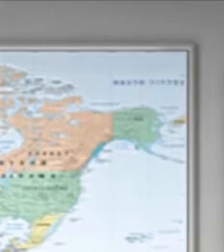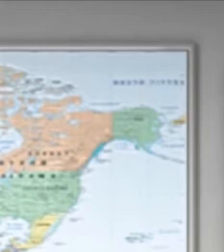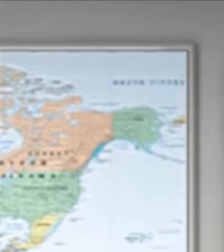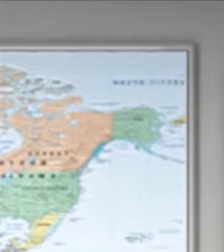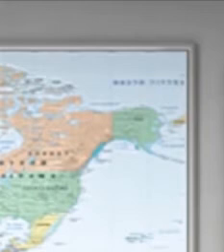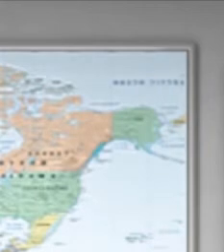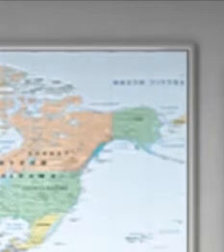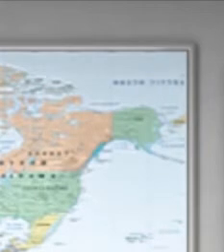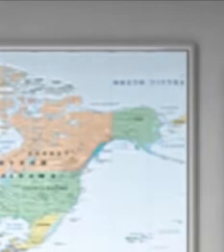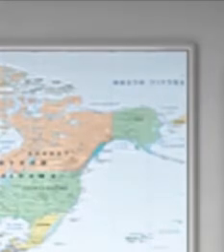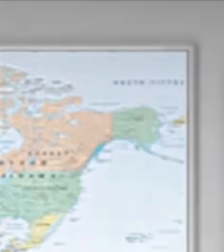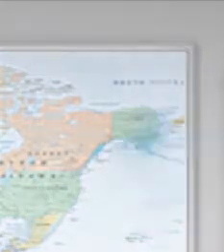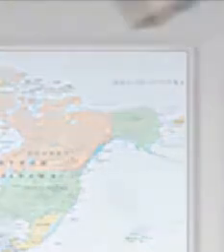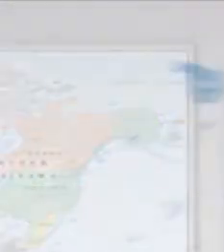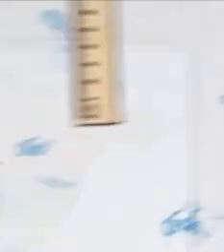bye!